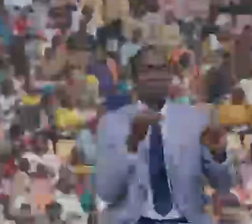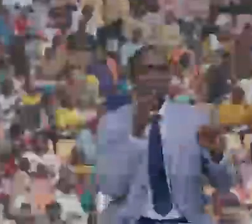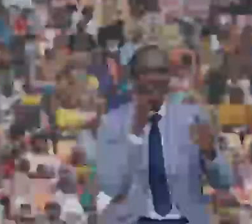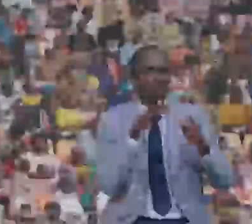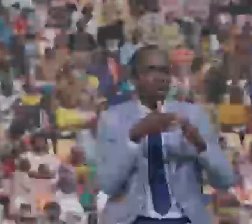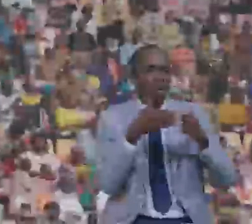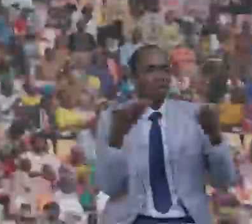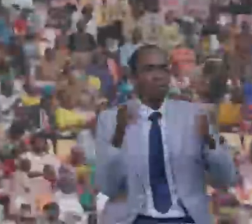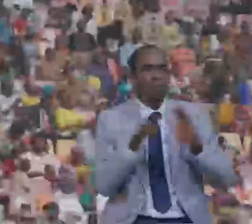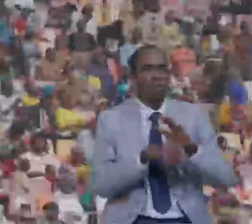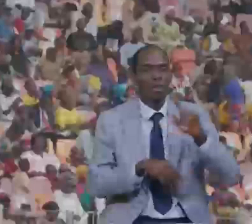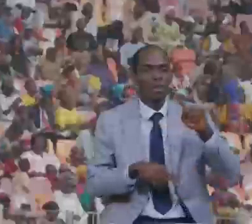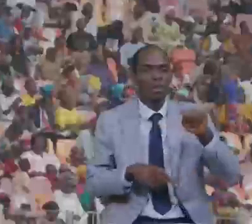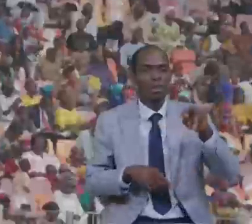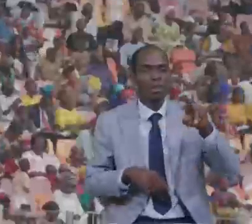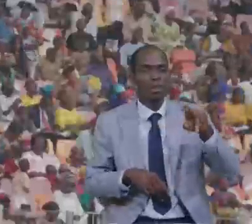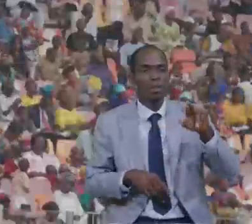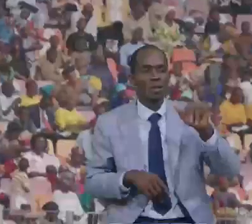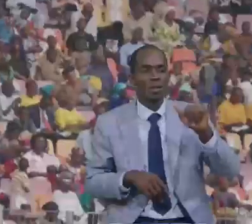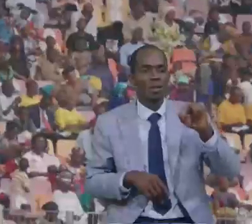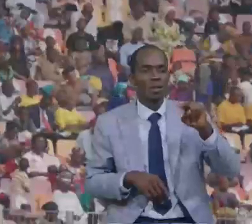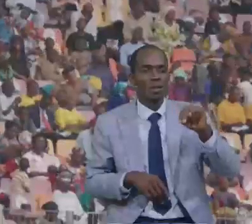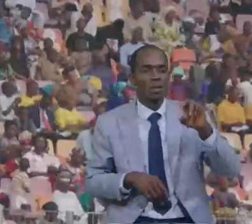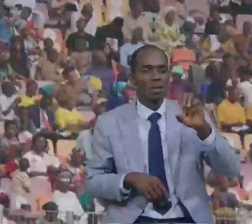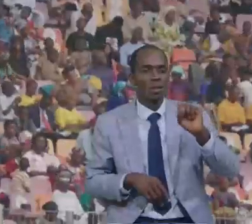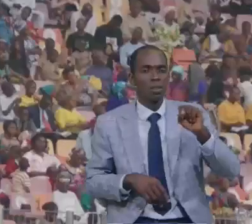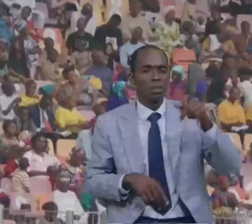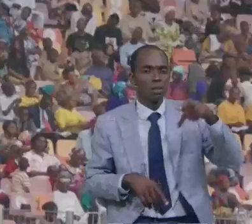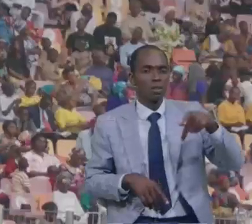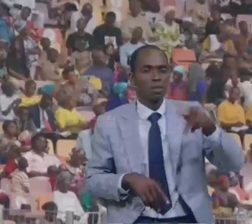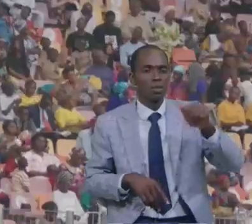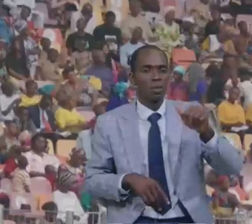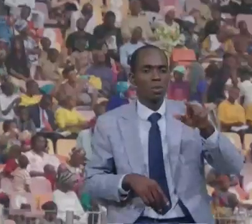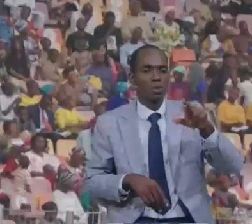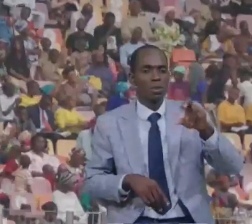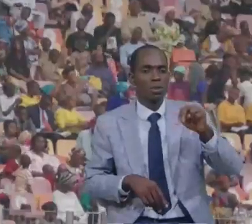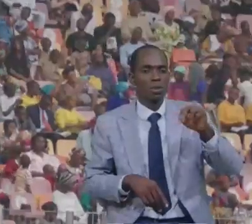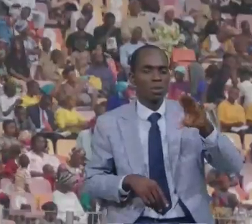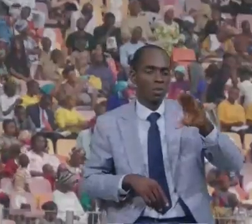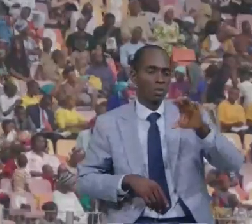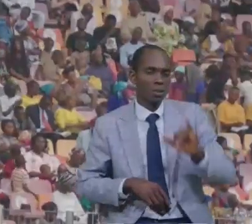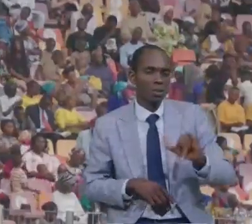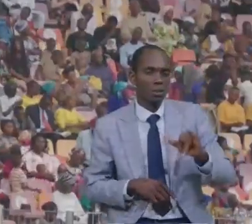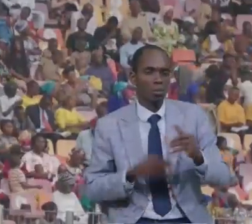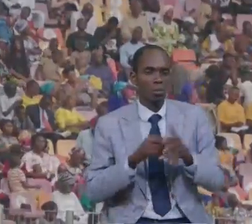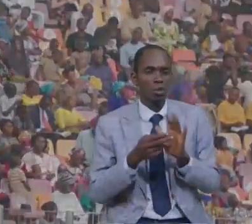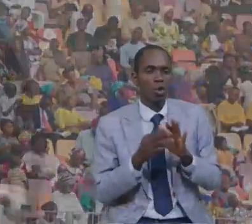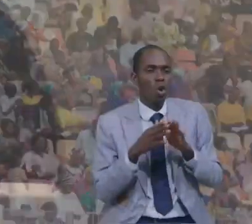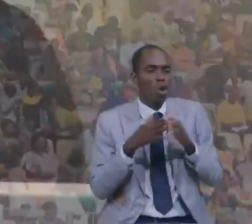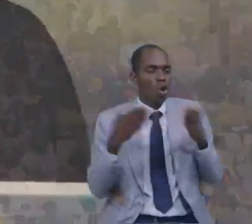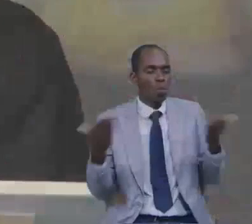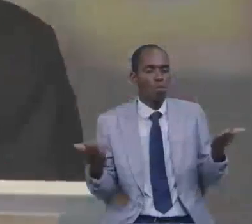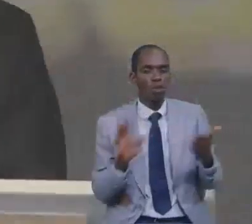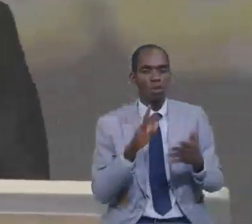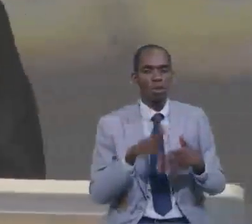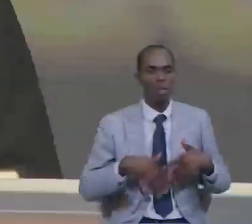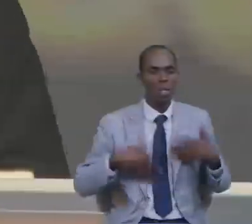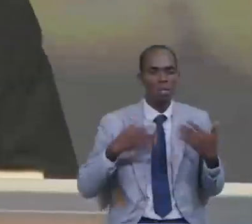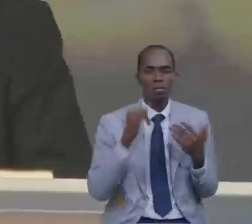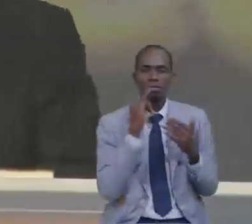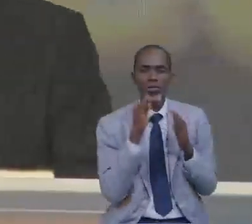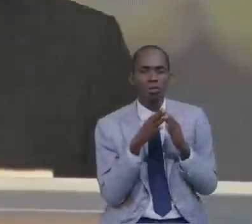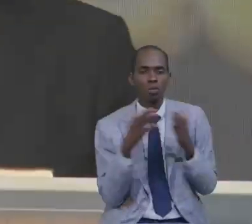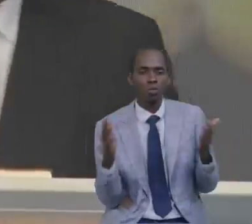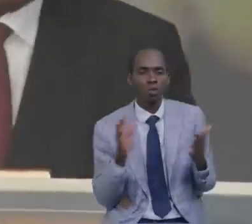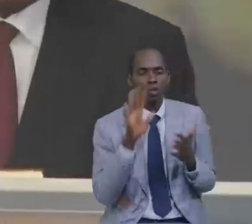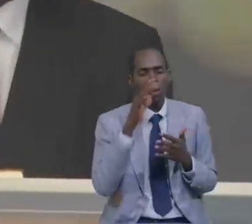transparent. And the conscience bears you witness. In Acts chapter 24, reading